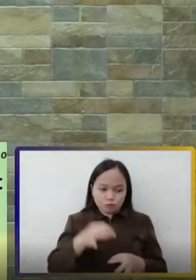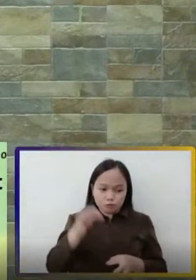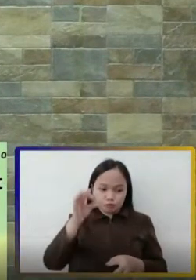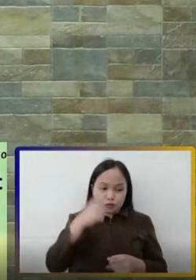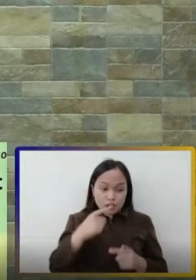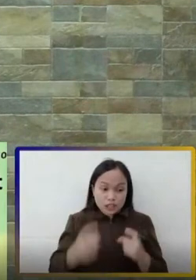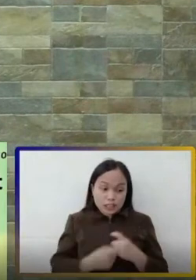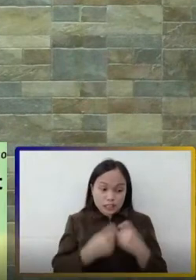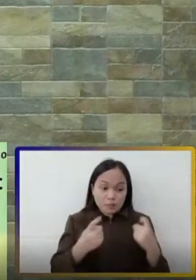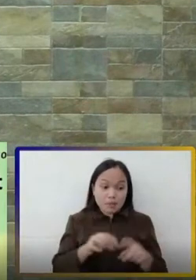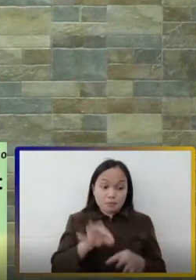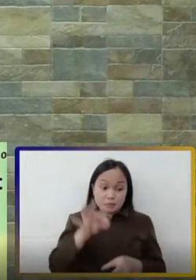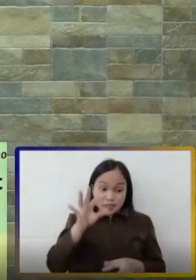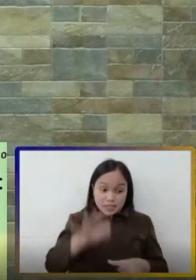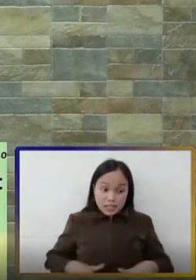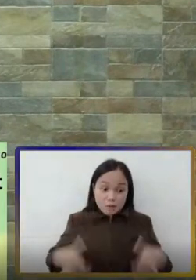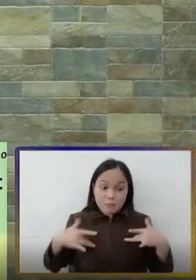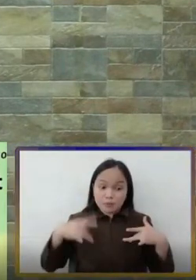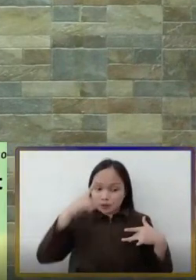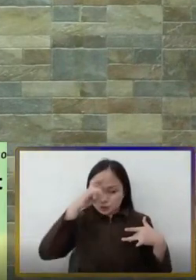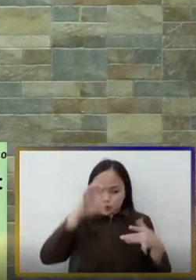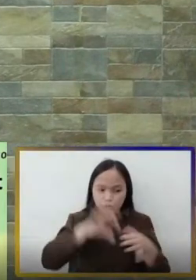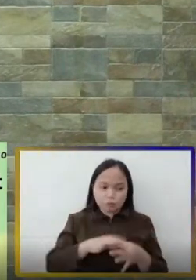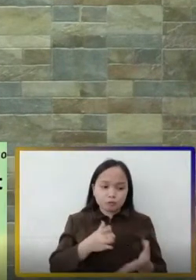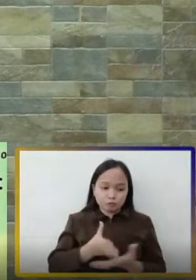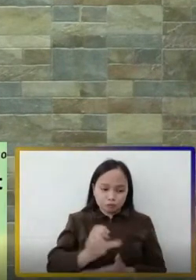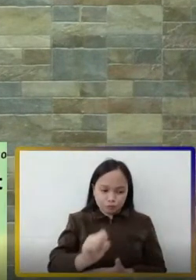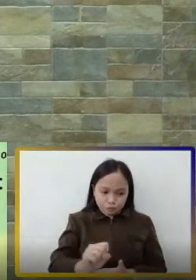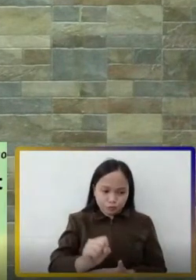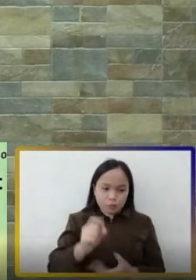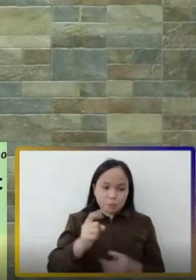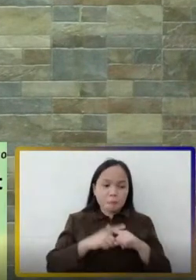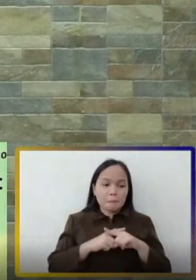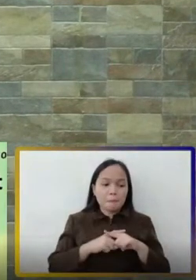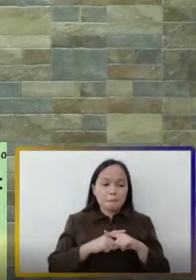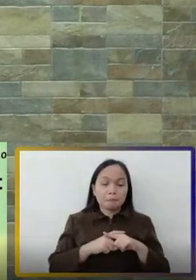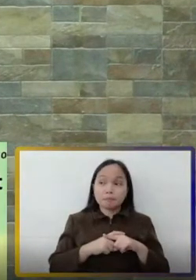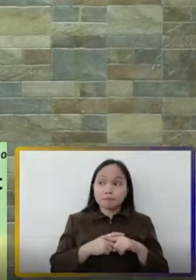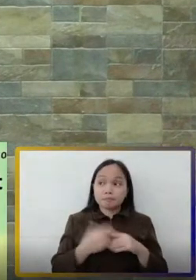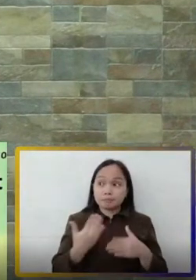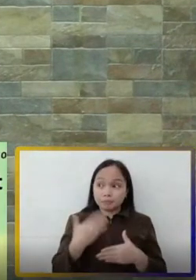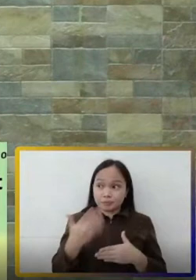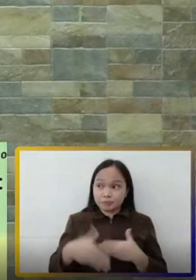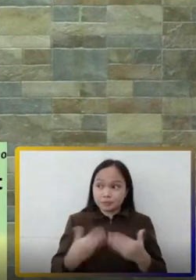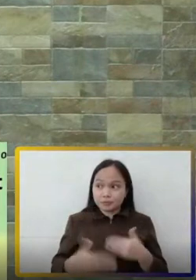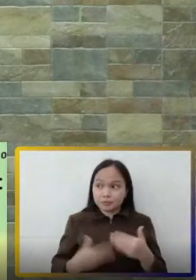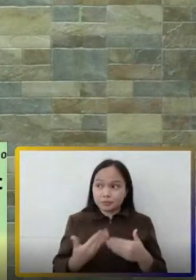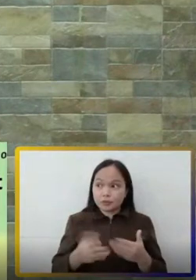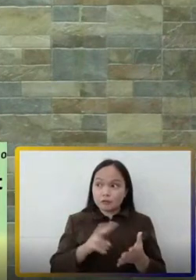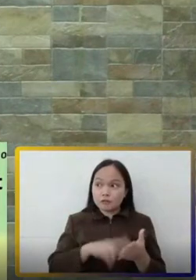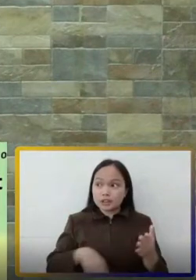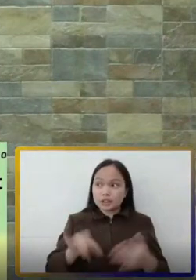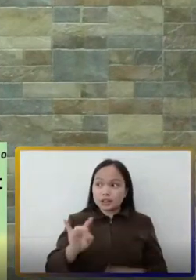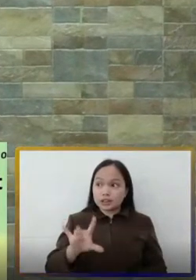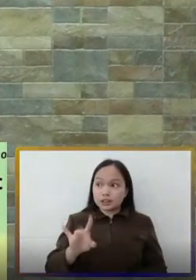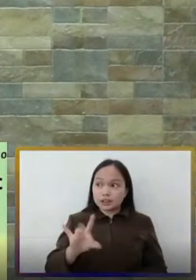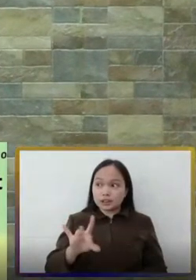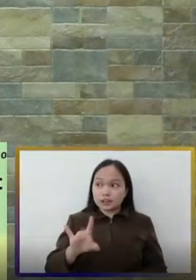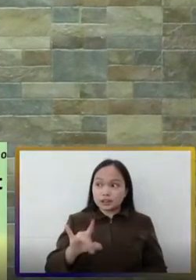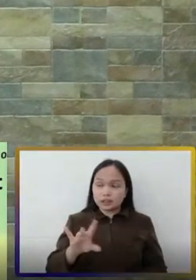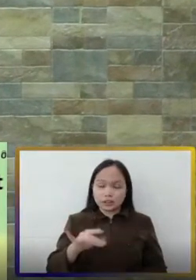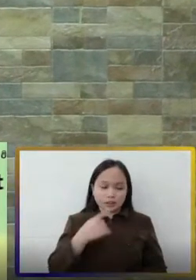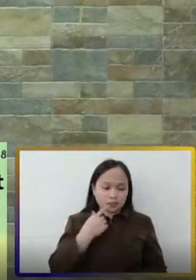Spirit is life because of righteousness. Now, ibaba po natin sa verse number 18.